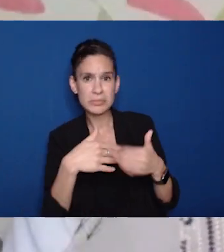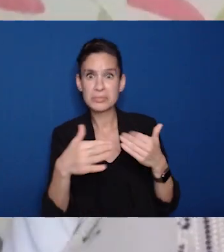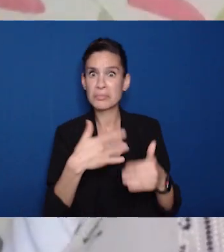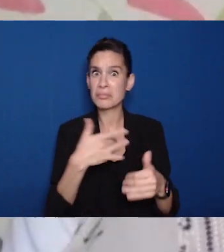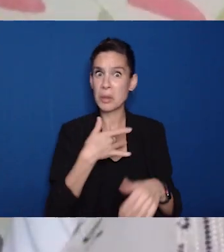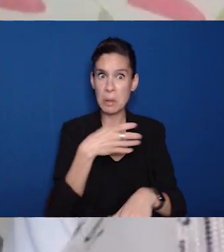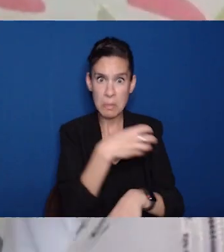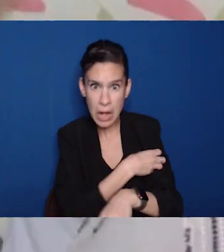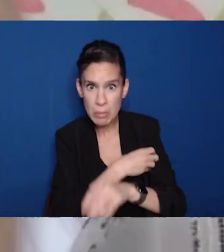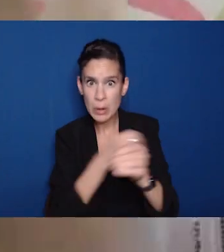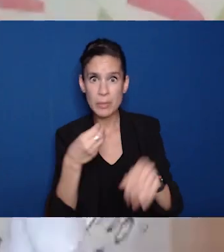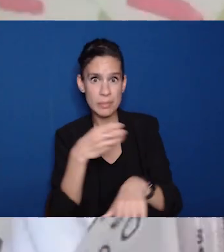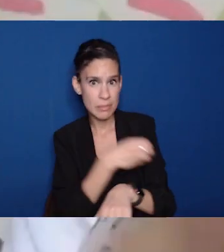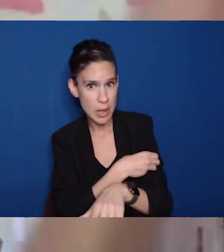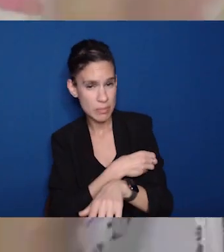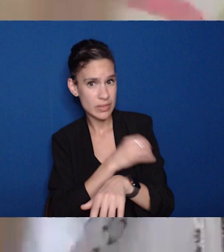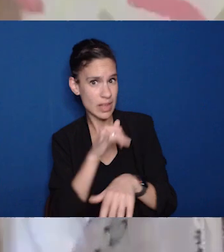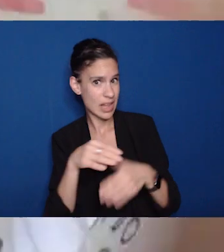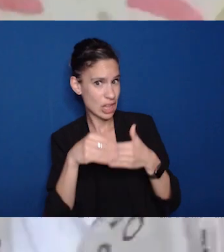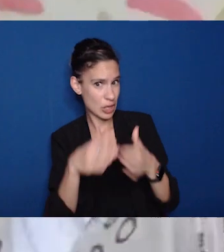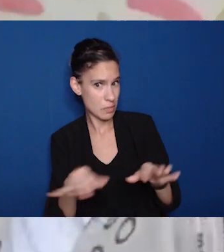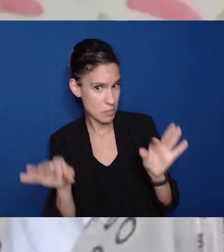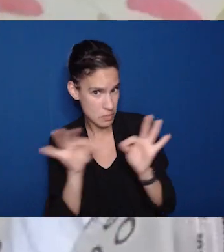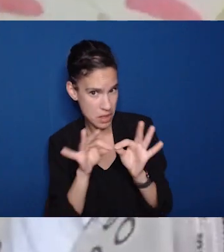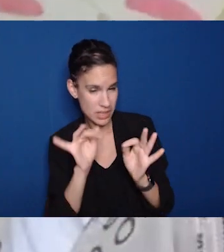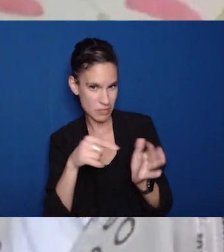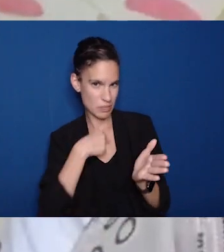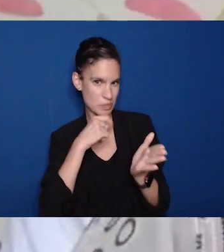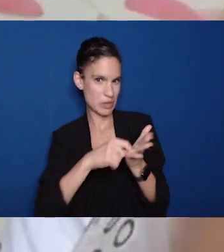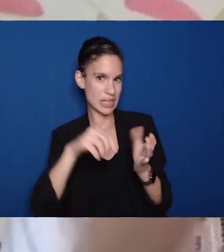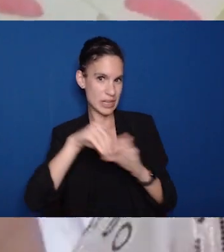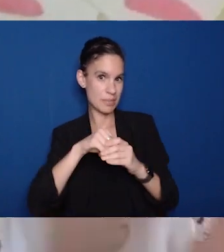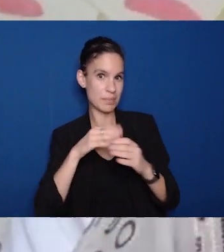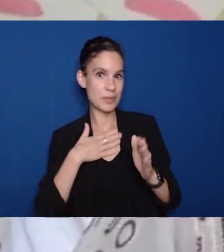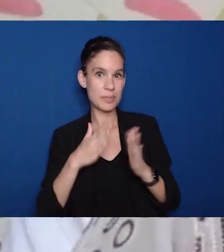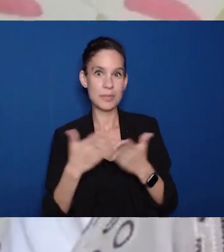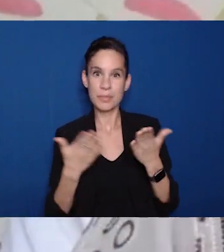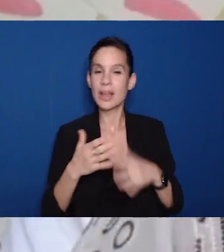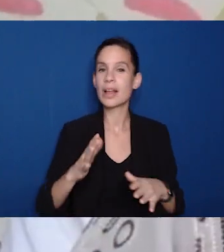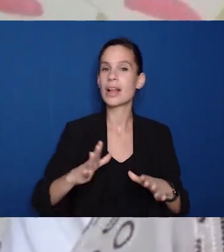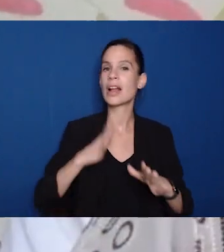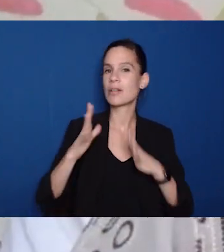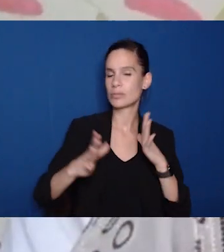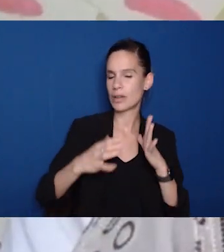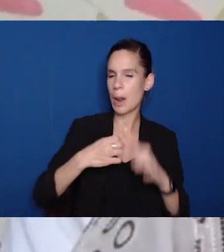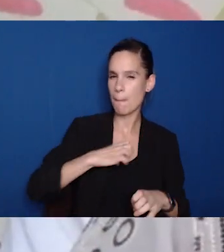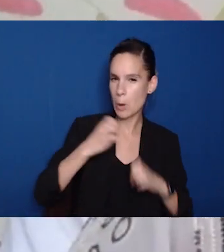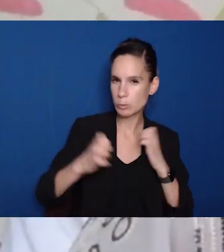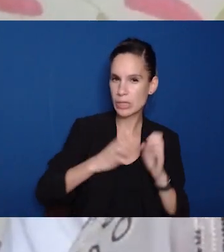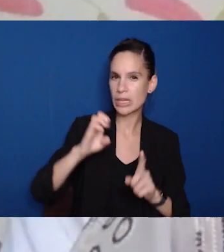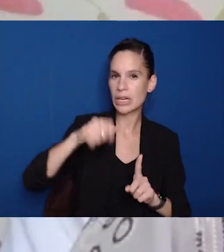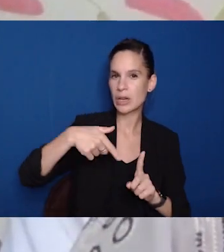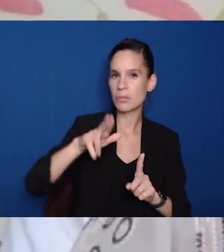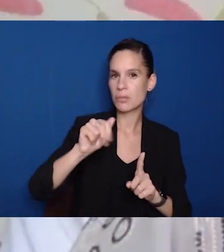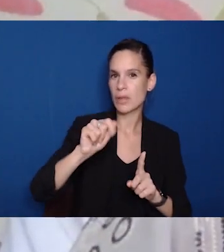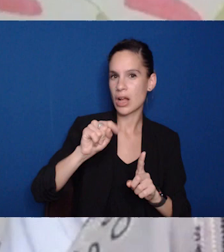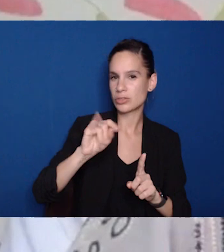of powerlessness. So that's the first step. And I wrote a lot about this in my book, Emotional Equations.